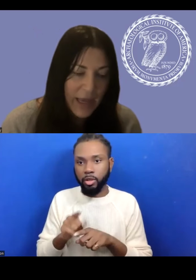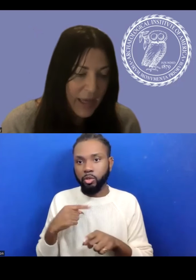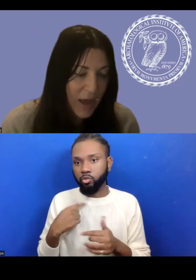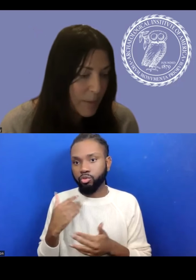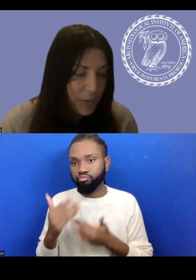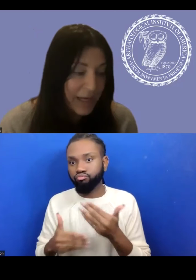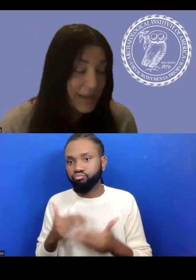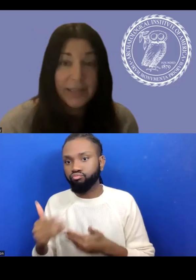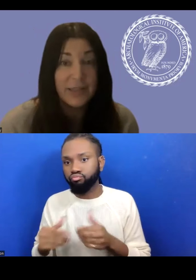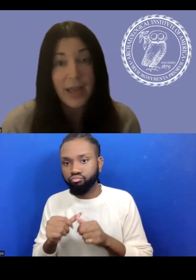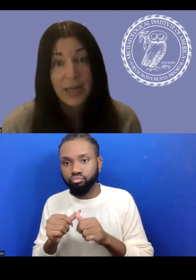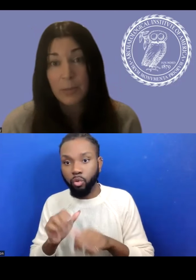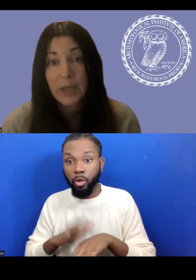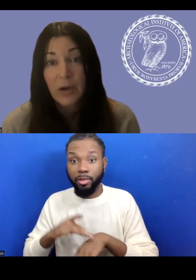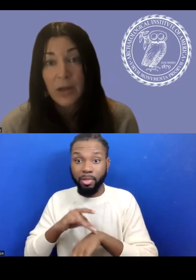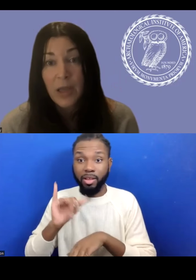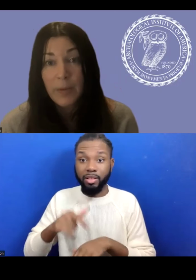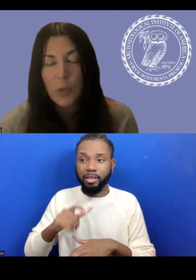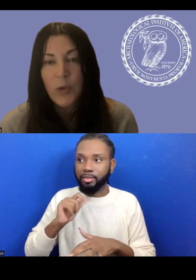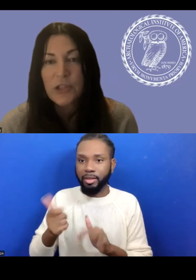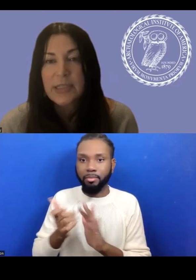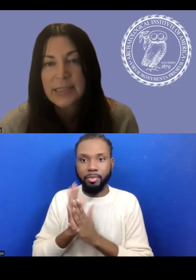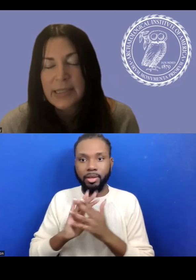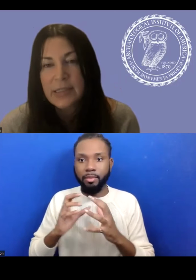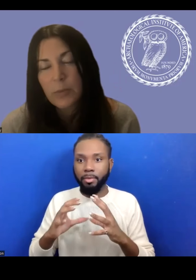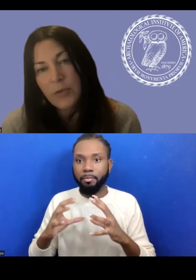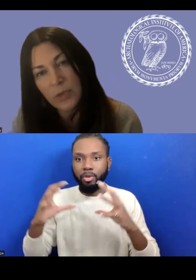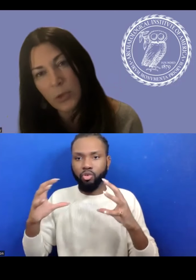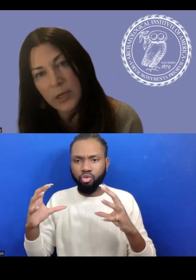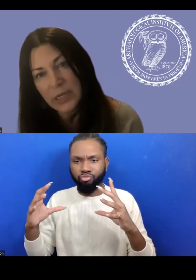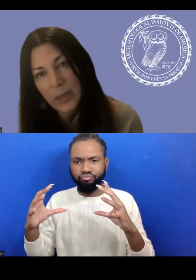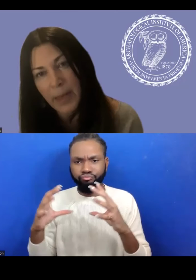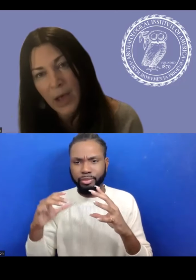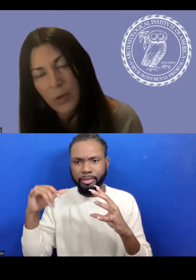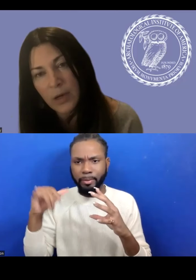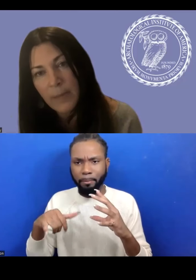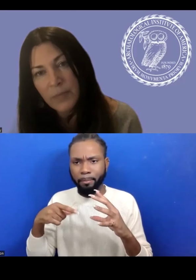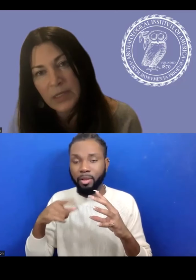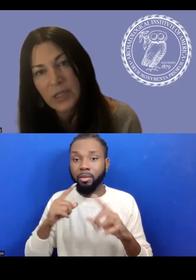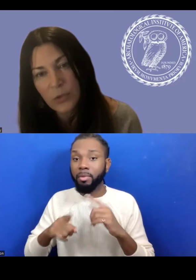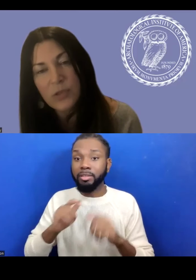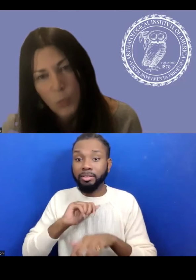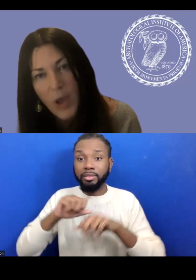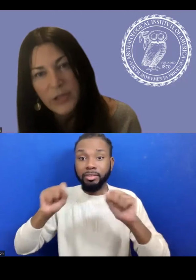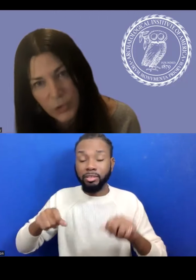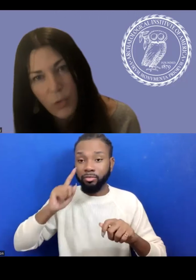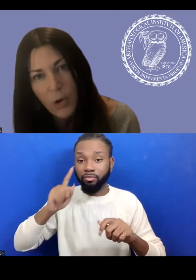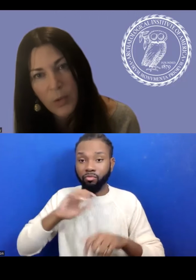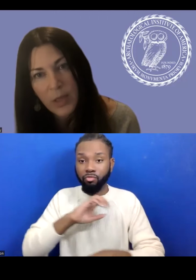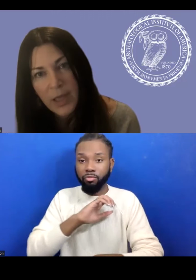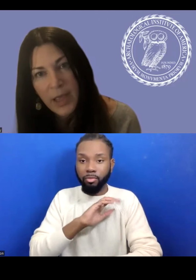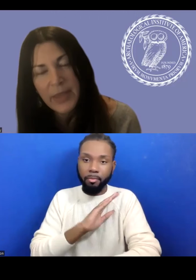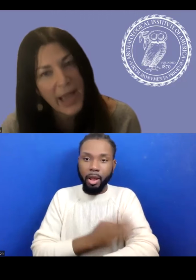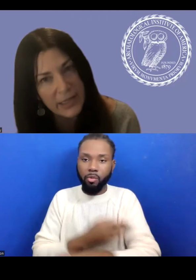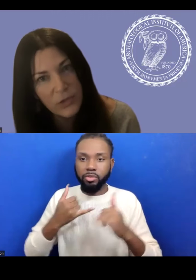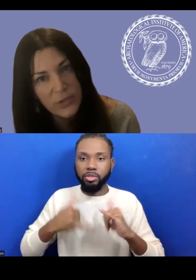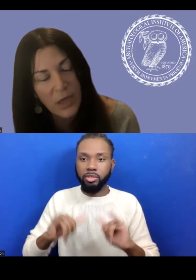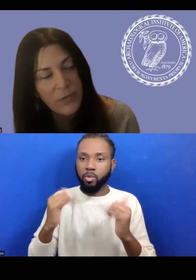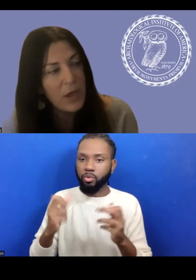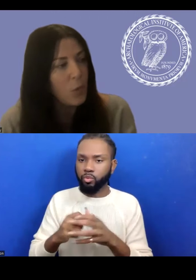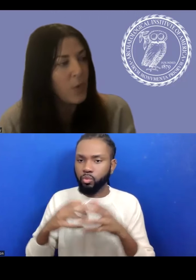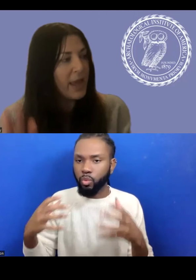ahead on a planet that is not getting bigger, but in which the system of authoritarian power continues to want to grow? And then